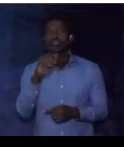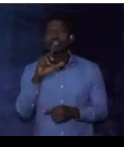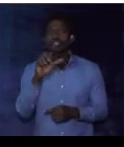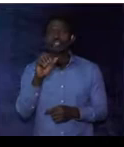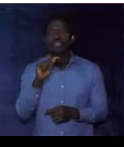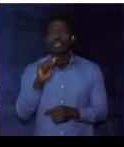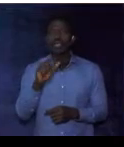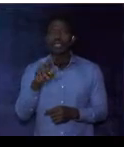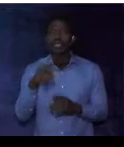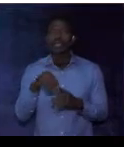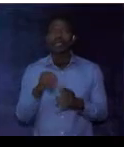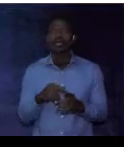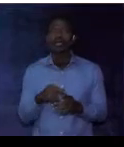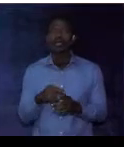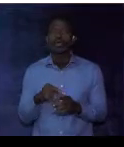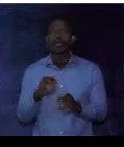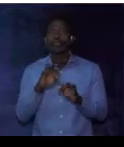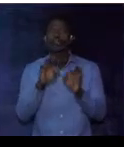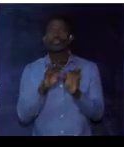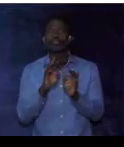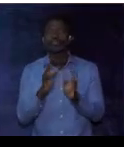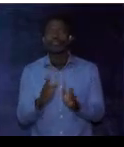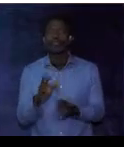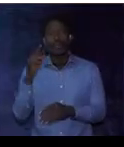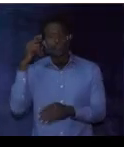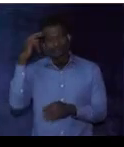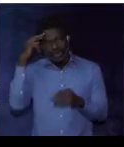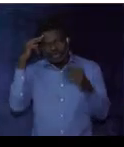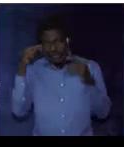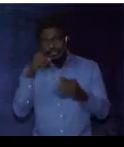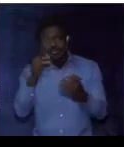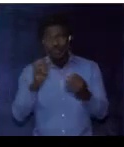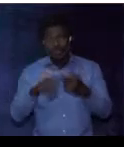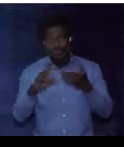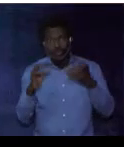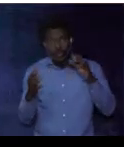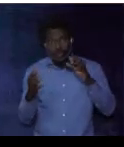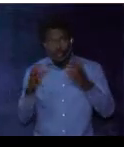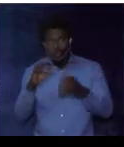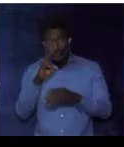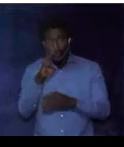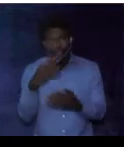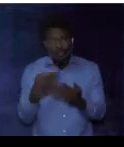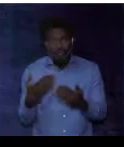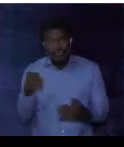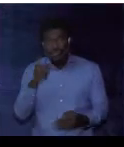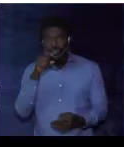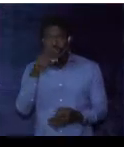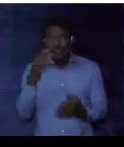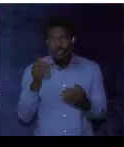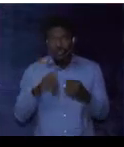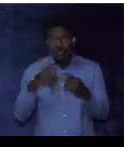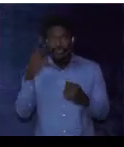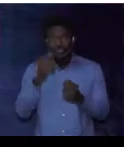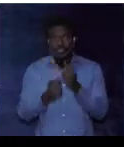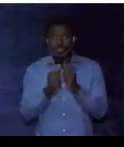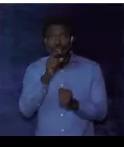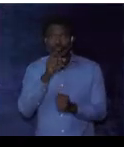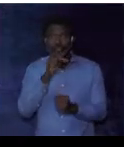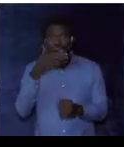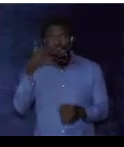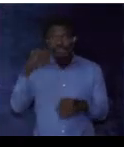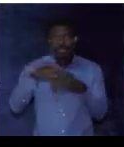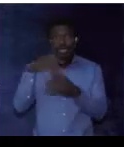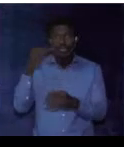logical or formal reasoning. You want to say which one, you want to compare two things. You want to say which one is